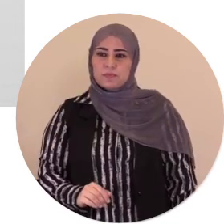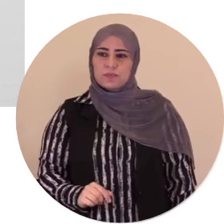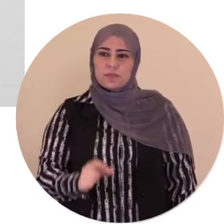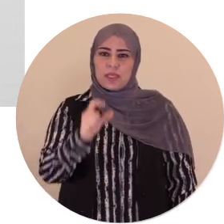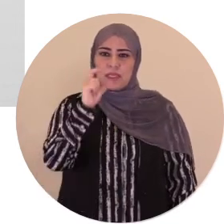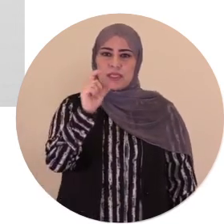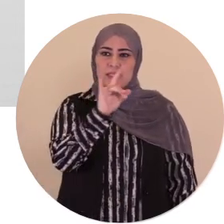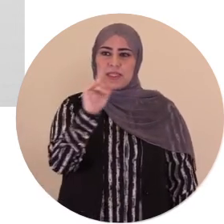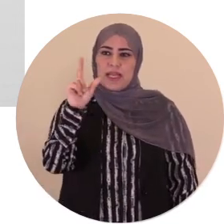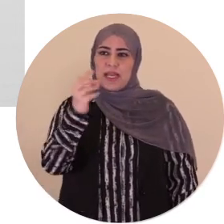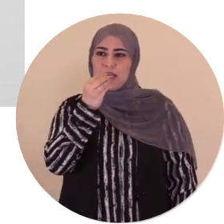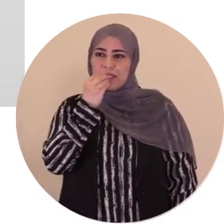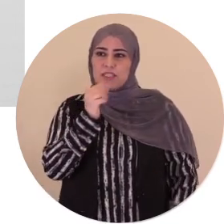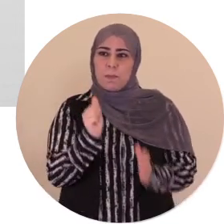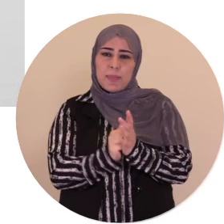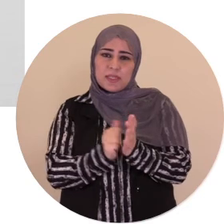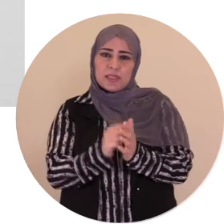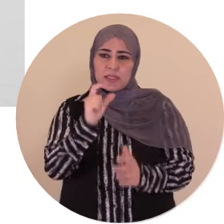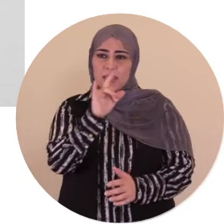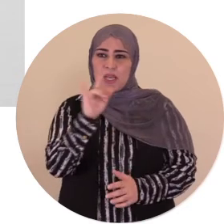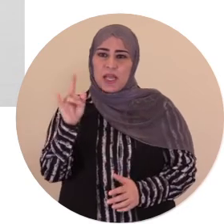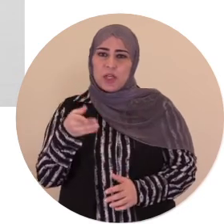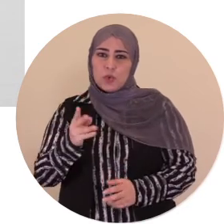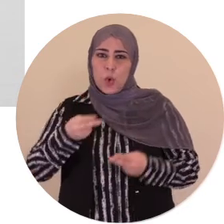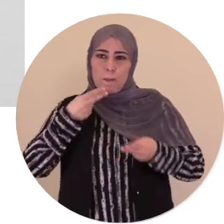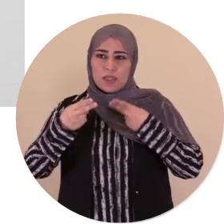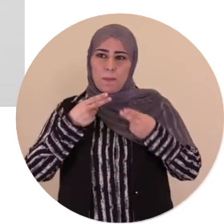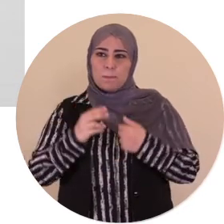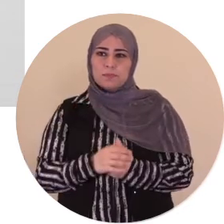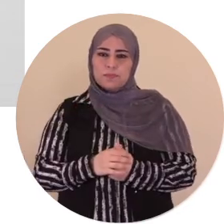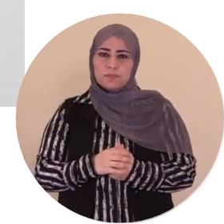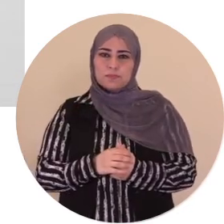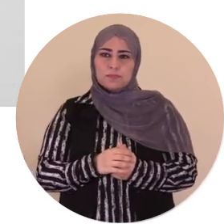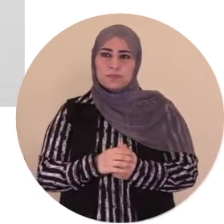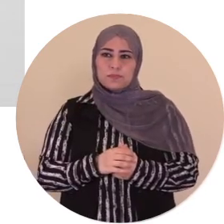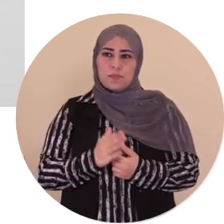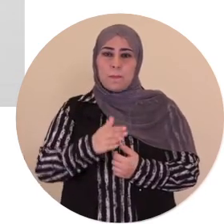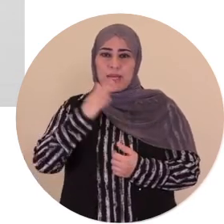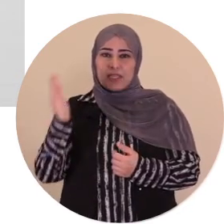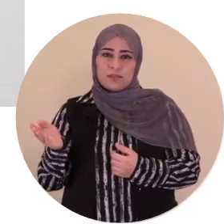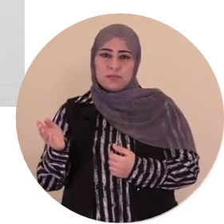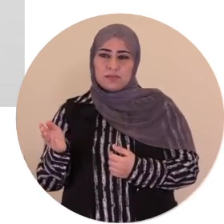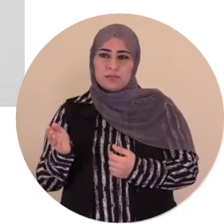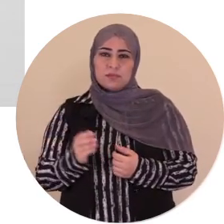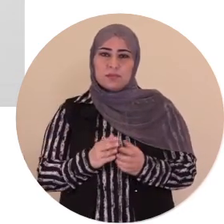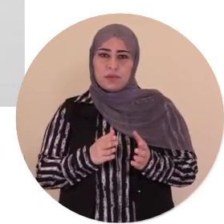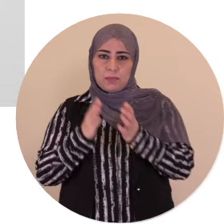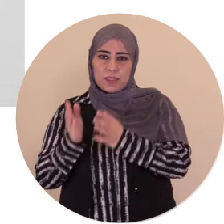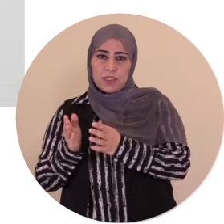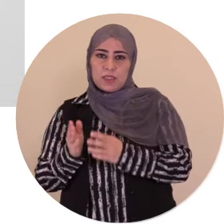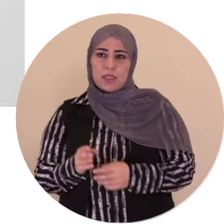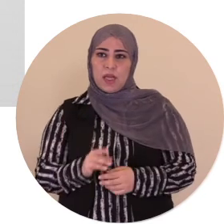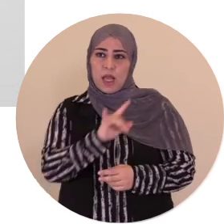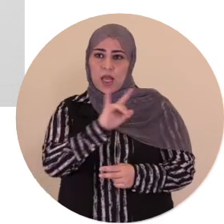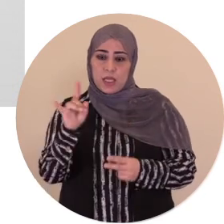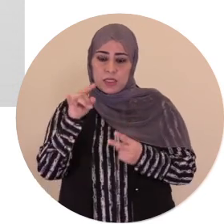more examples. You can look at them in the video. Neither nor is when we're giving, you can have